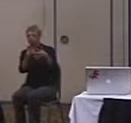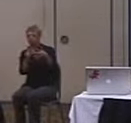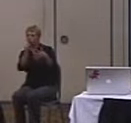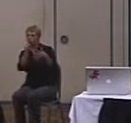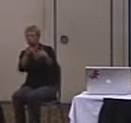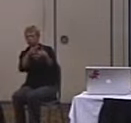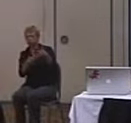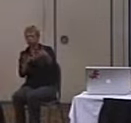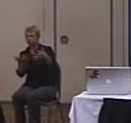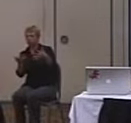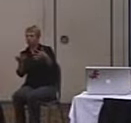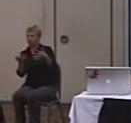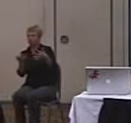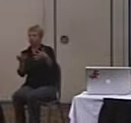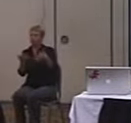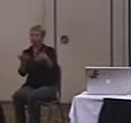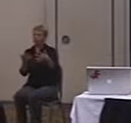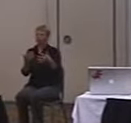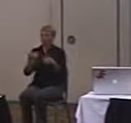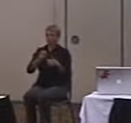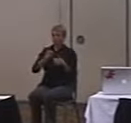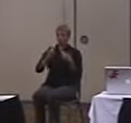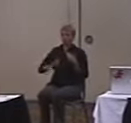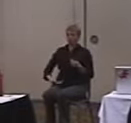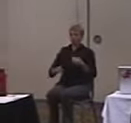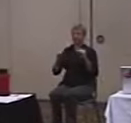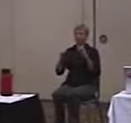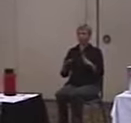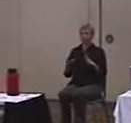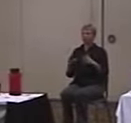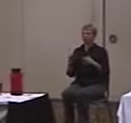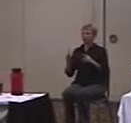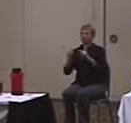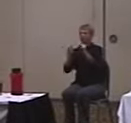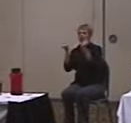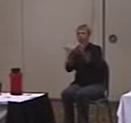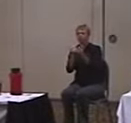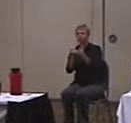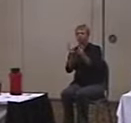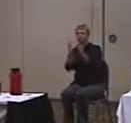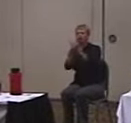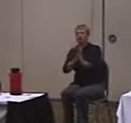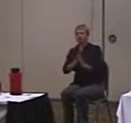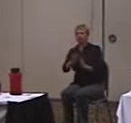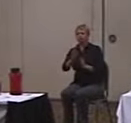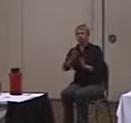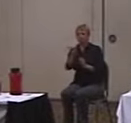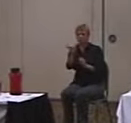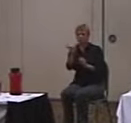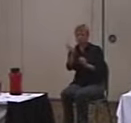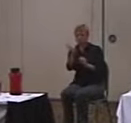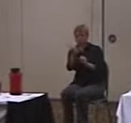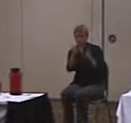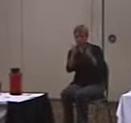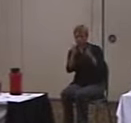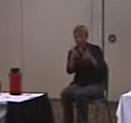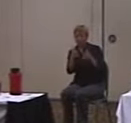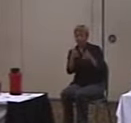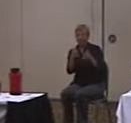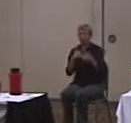I'll also answer questions from anybody else that would be sitting on that team. So if you want to ask, does she do it the same way in all of your classes, I can answer that for